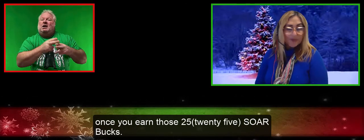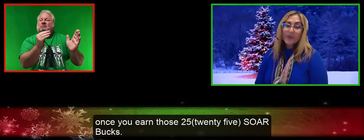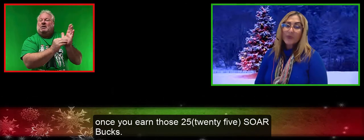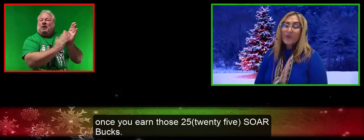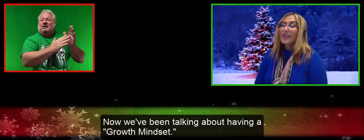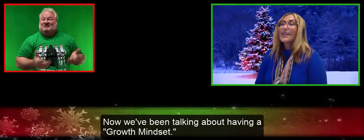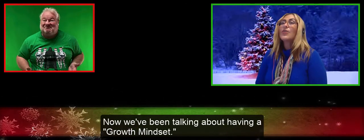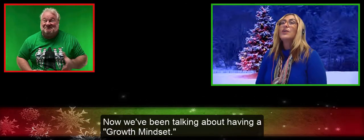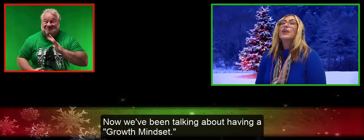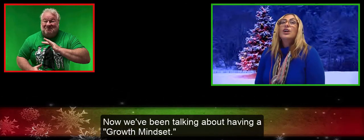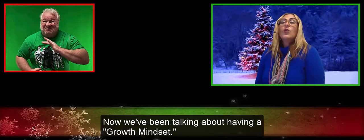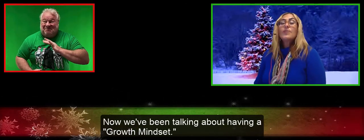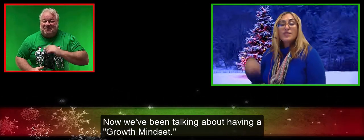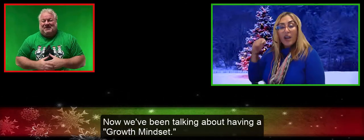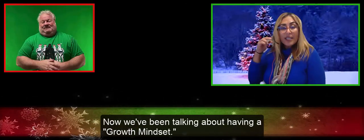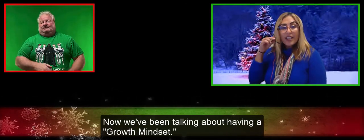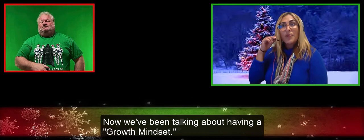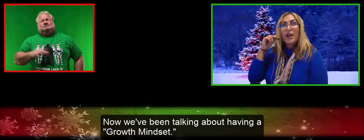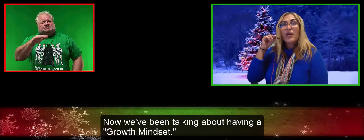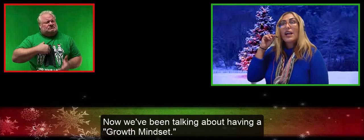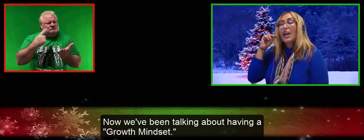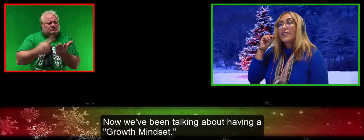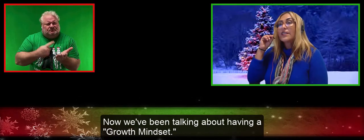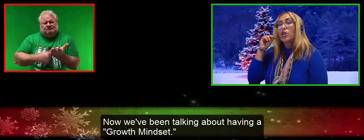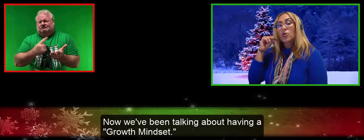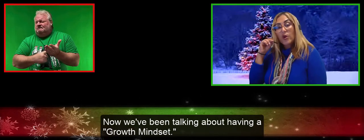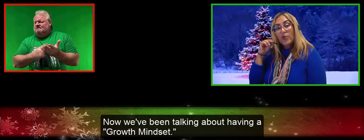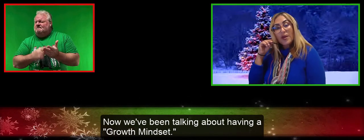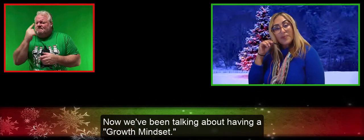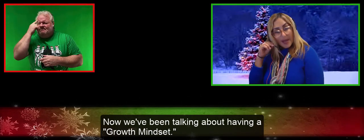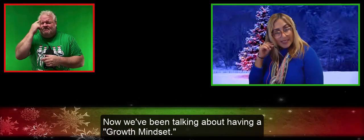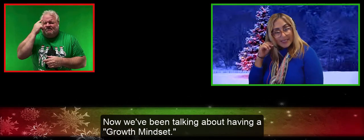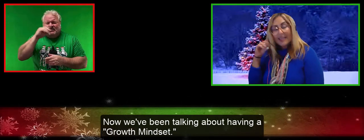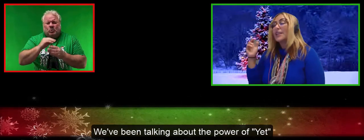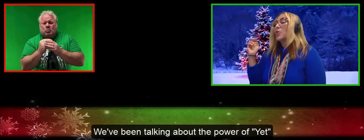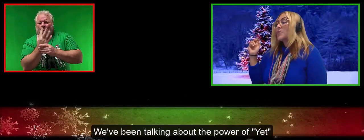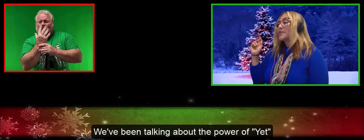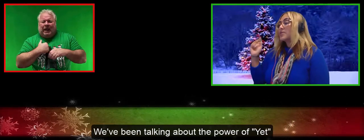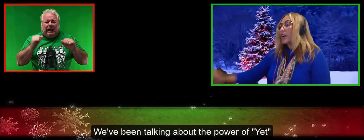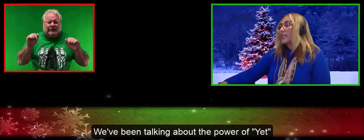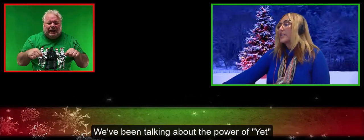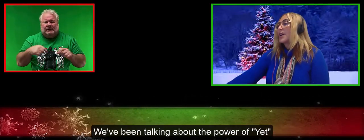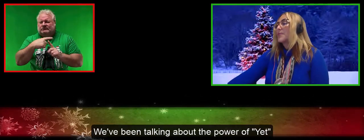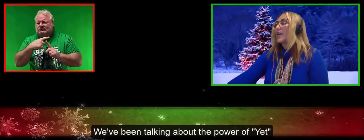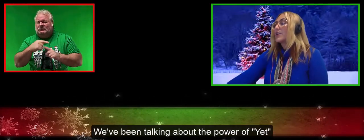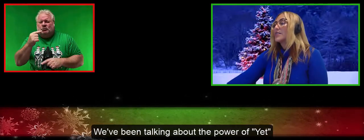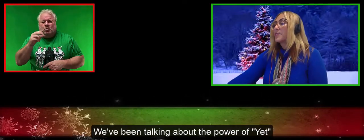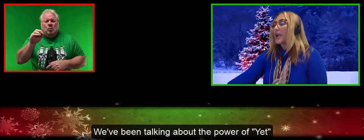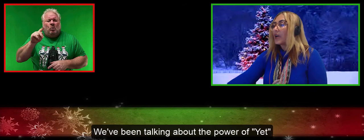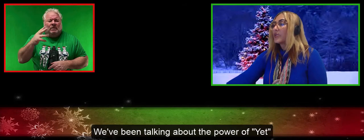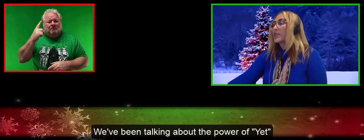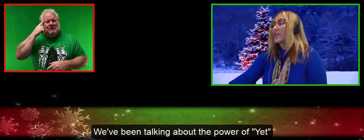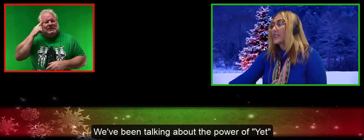bucks. Now, we've been talking about having a growth mindset. We've been talking about